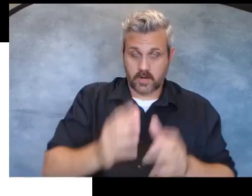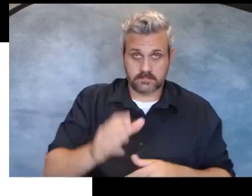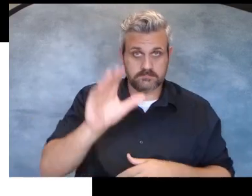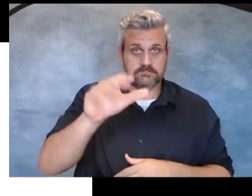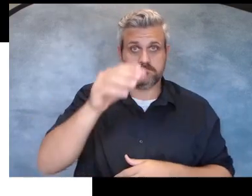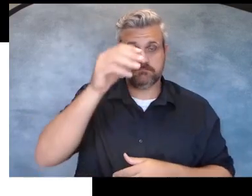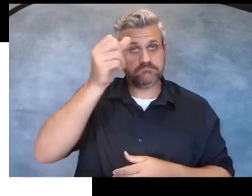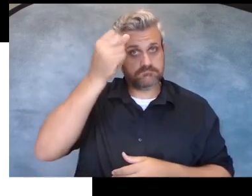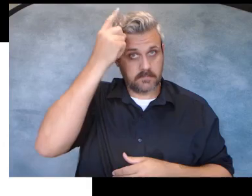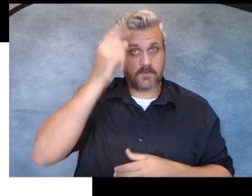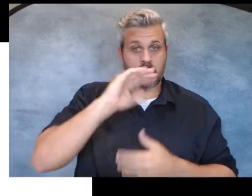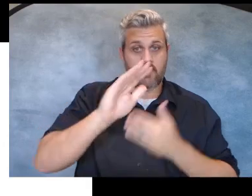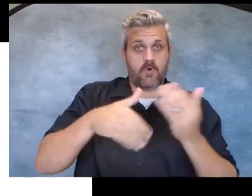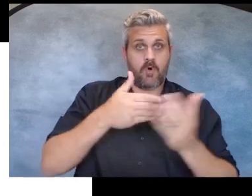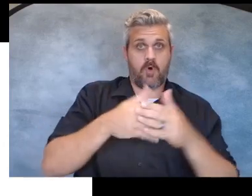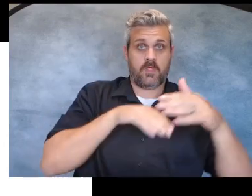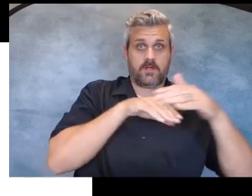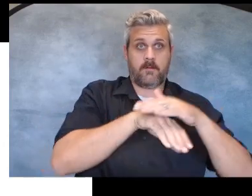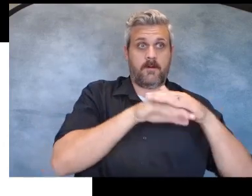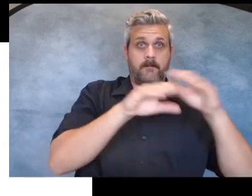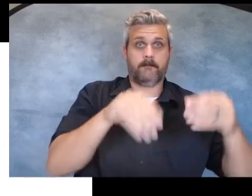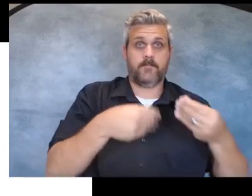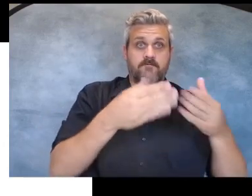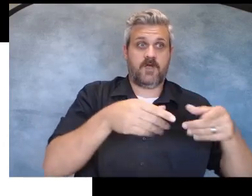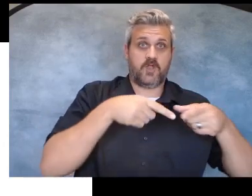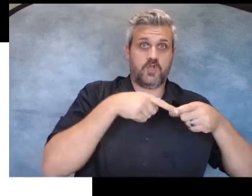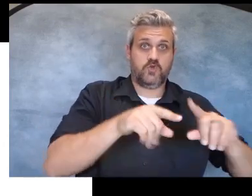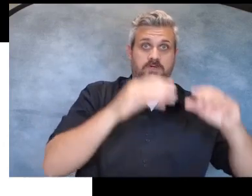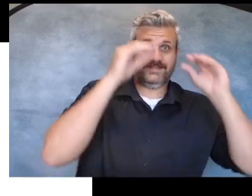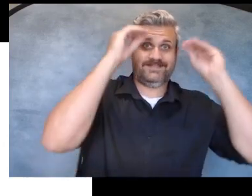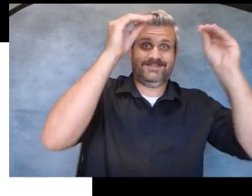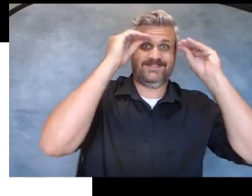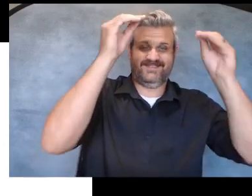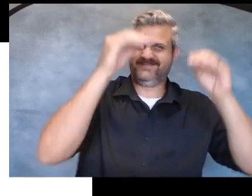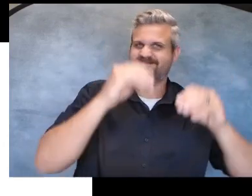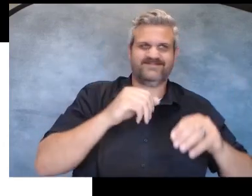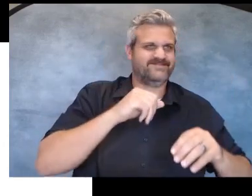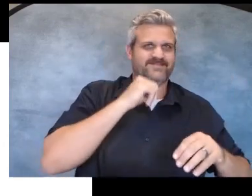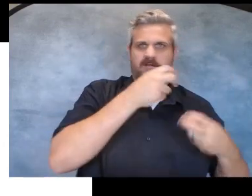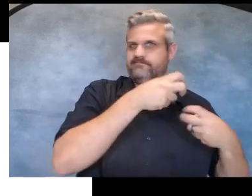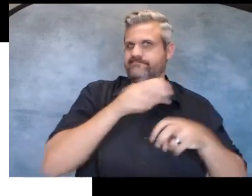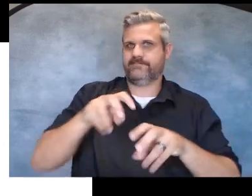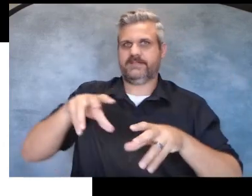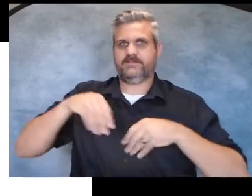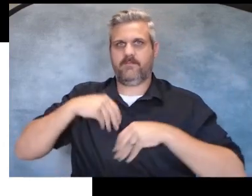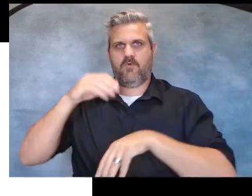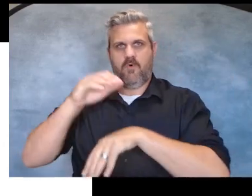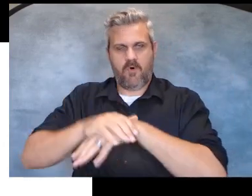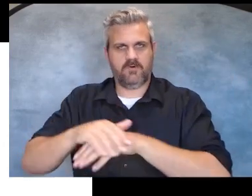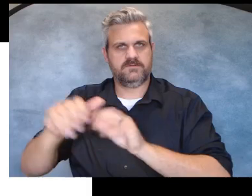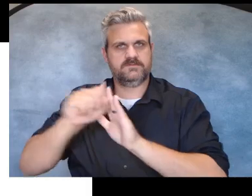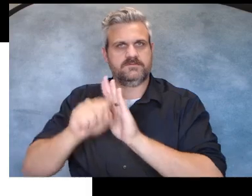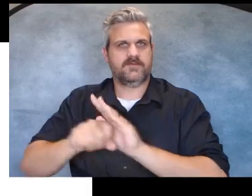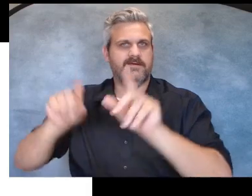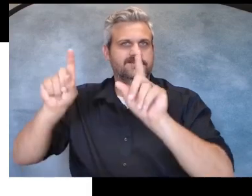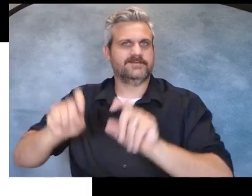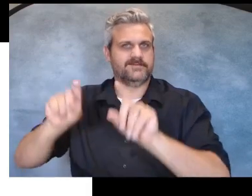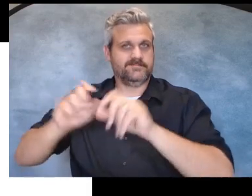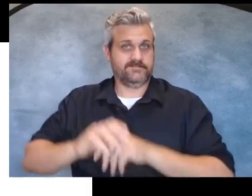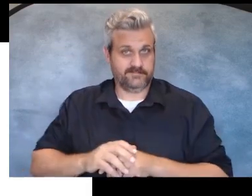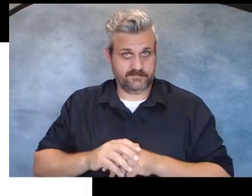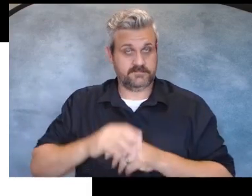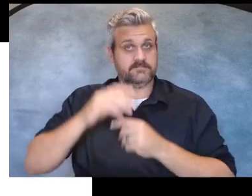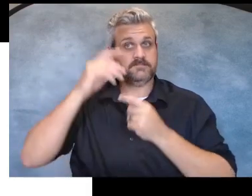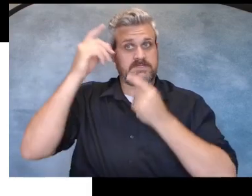all accommodations provided during instruction may not always be acceptable on the regular state assessment. When